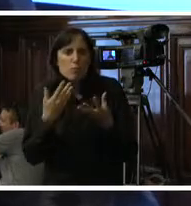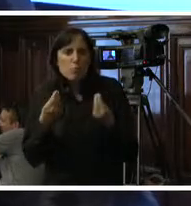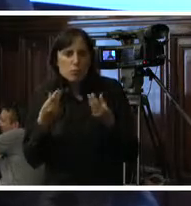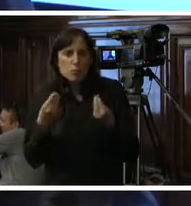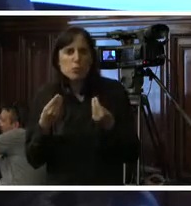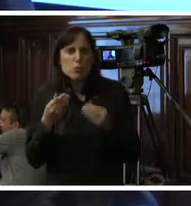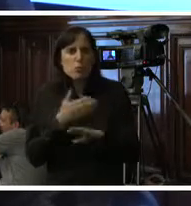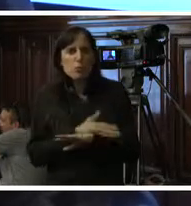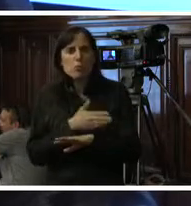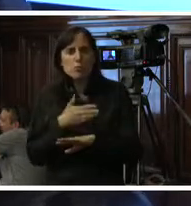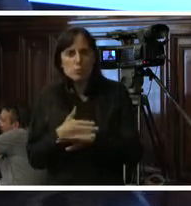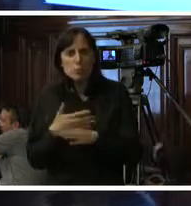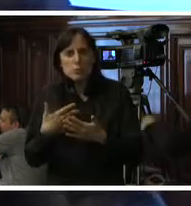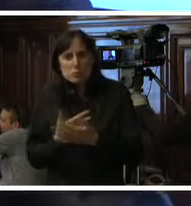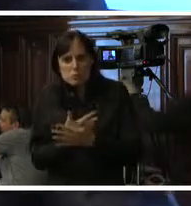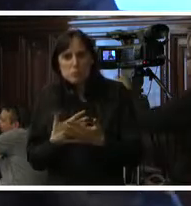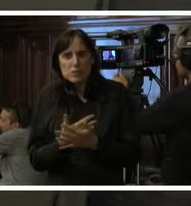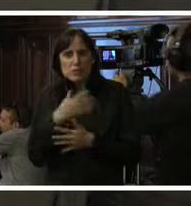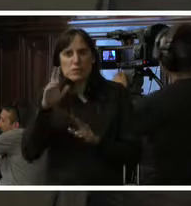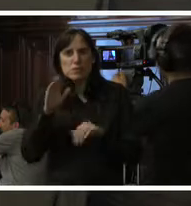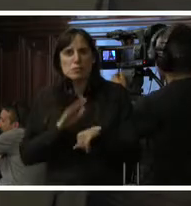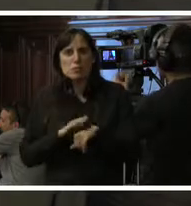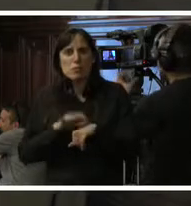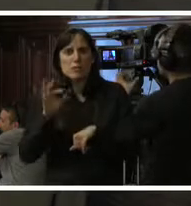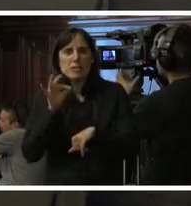consecuencias del Zika. Muchísimas gracias.